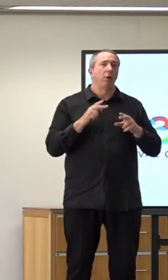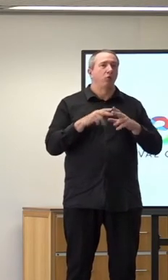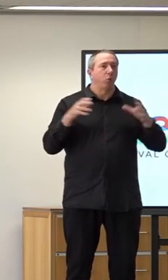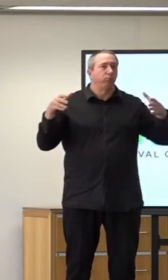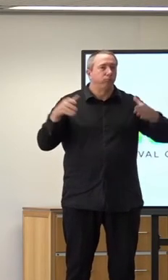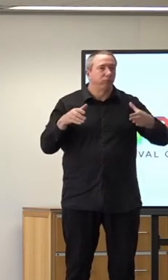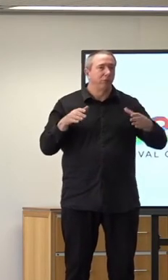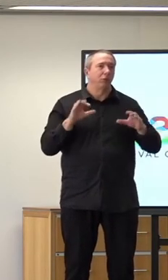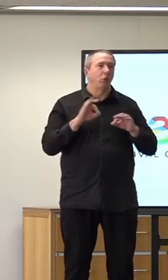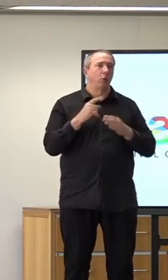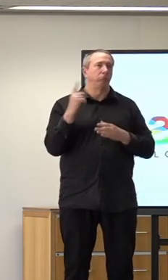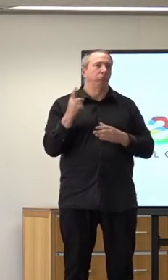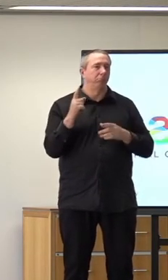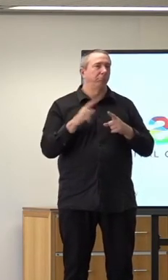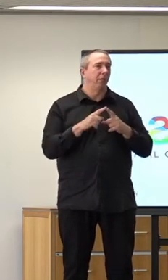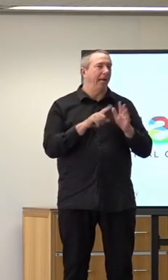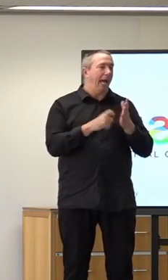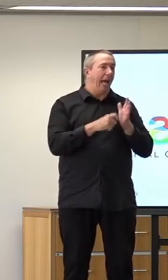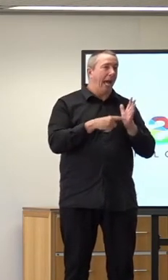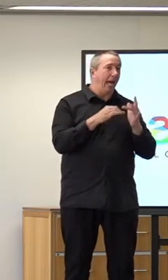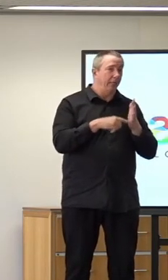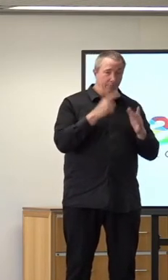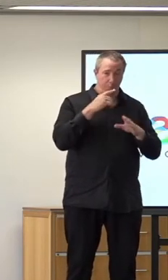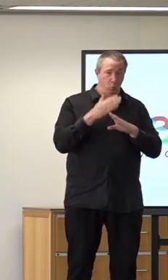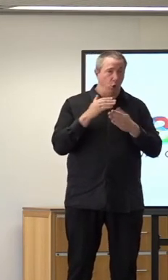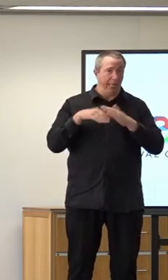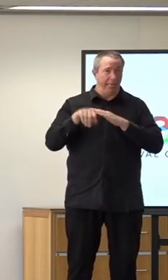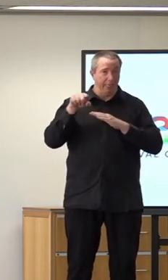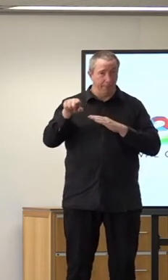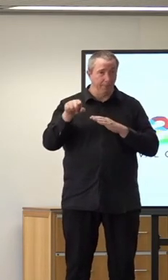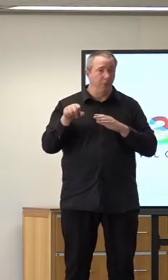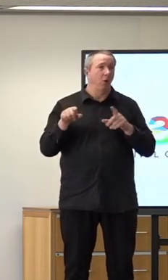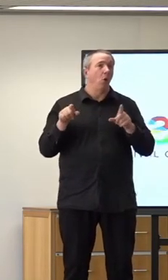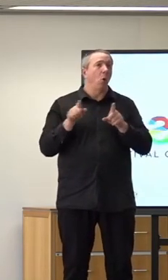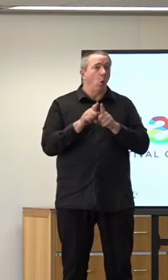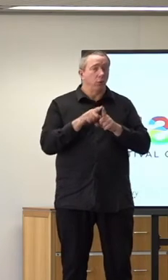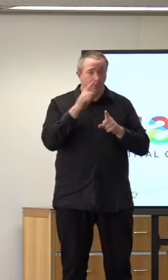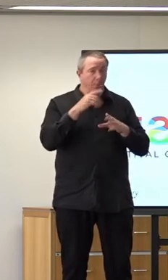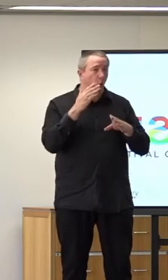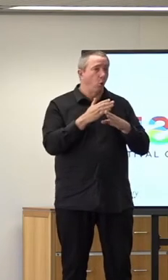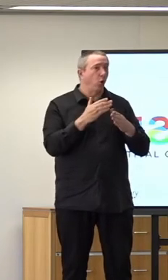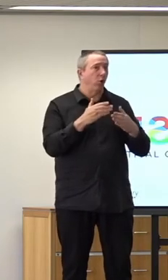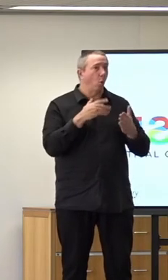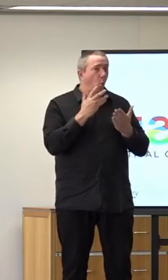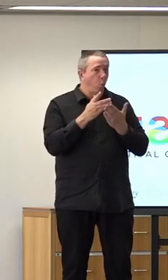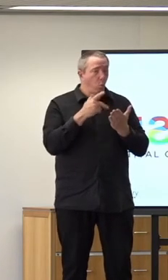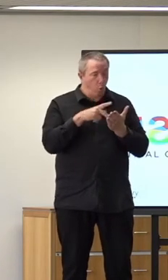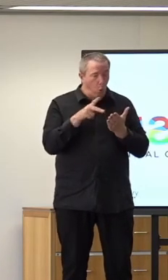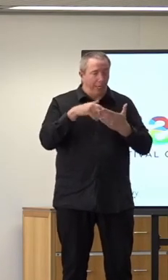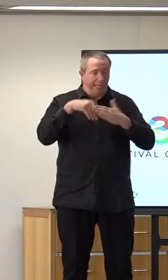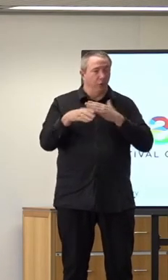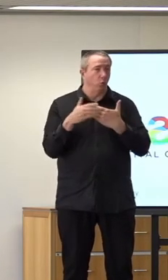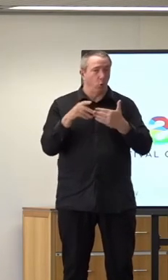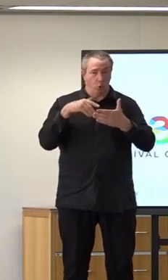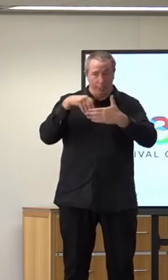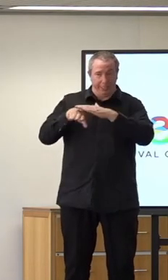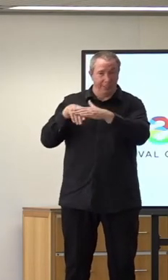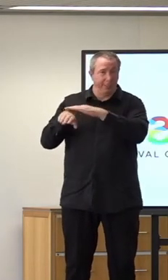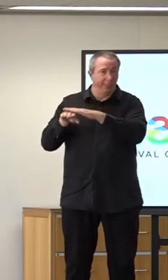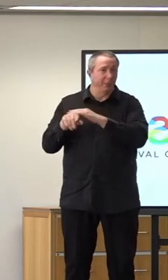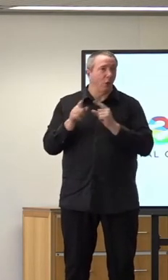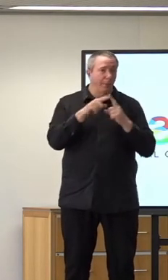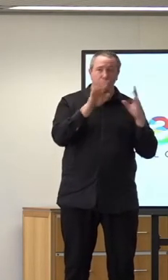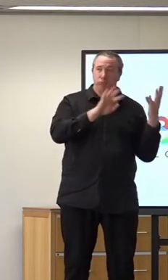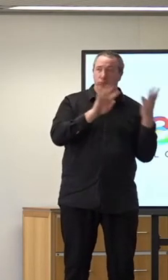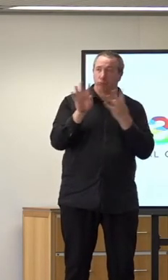not us as artists and the people that work in them. It's also the people that walk in the doors, because when you walk in the doors of a museum or an